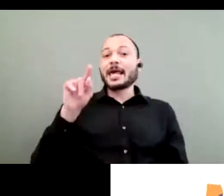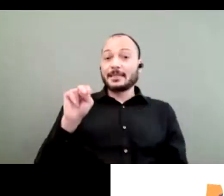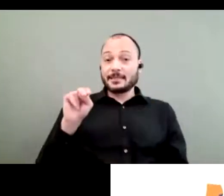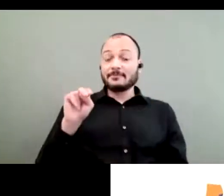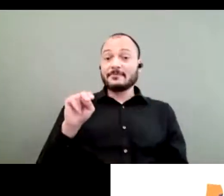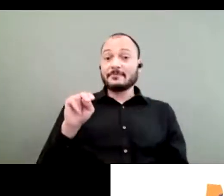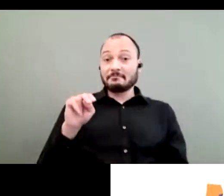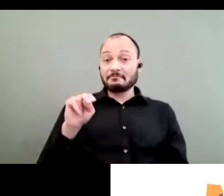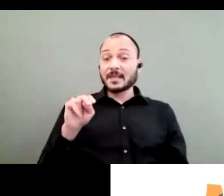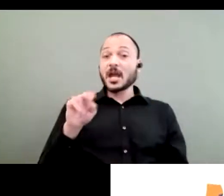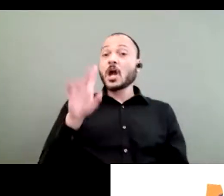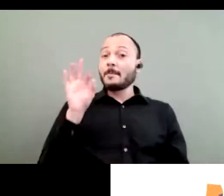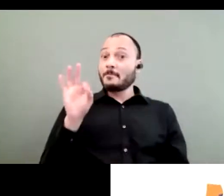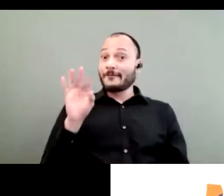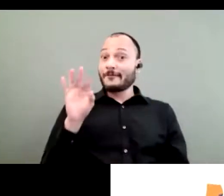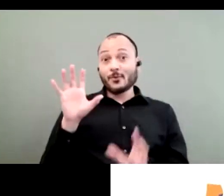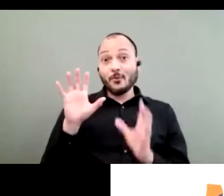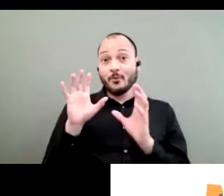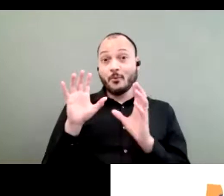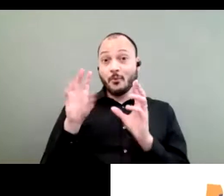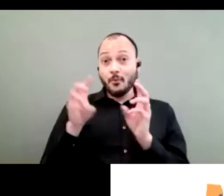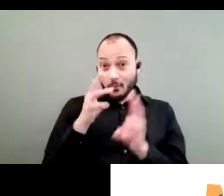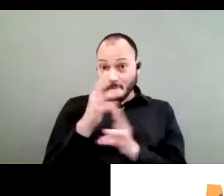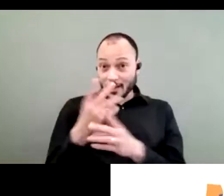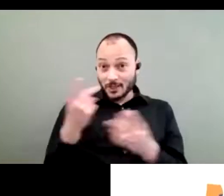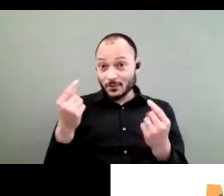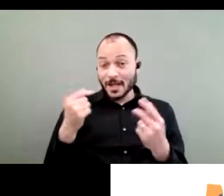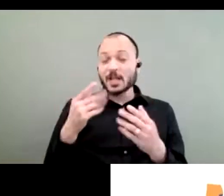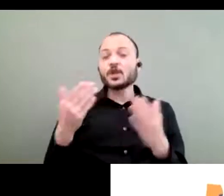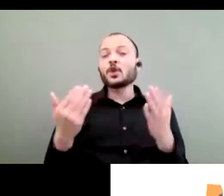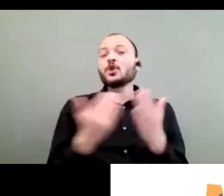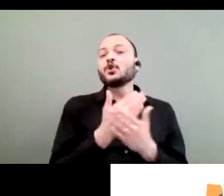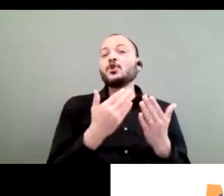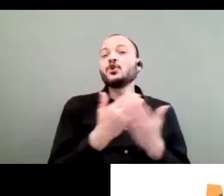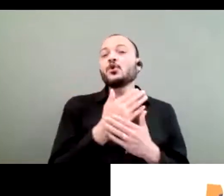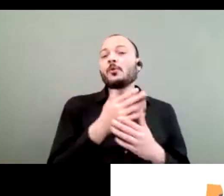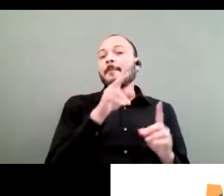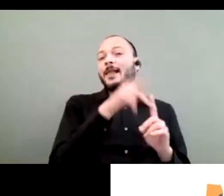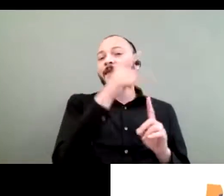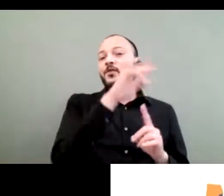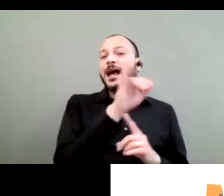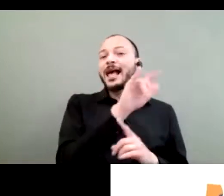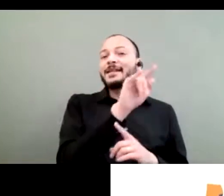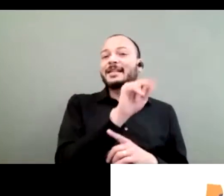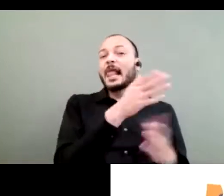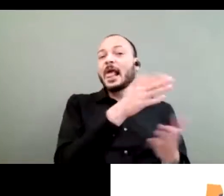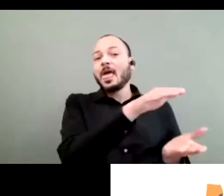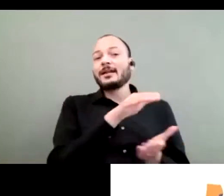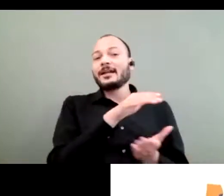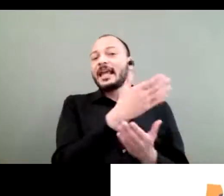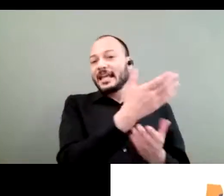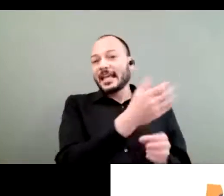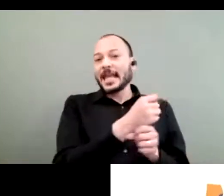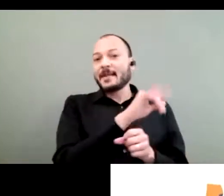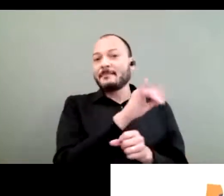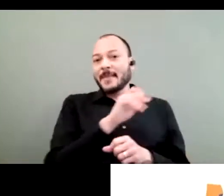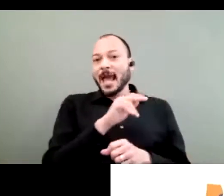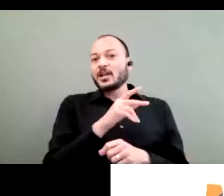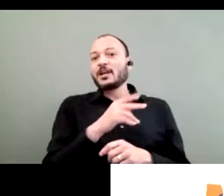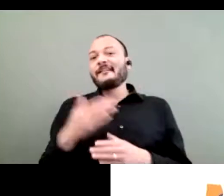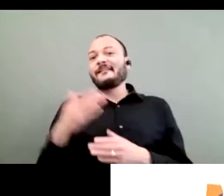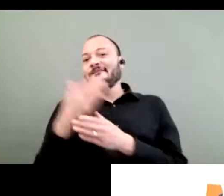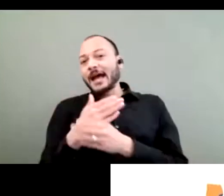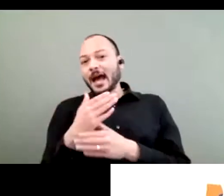in a perfect world, you would renew your ITIN, you would get that new, the renewal back, you would file your return,